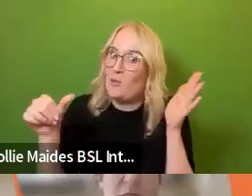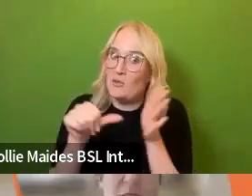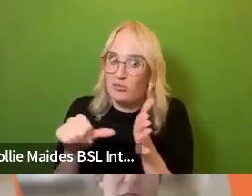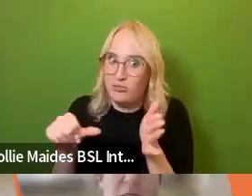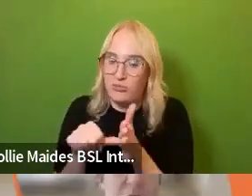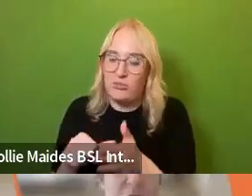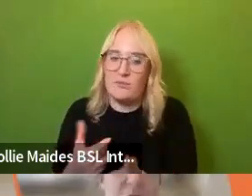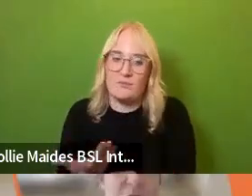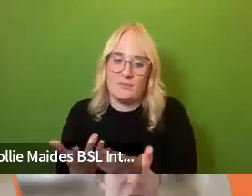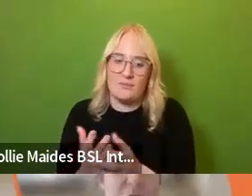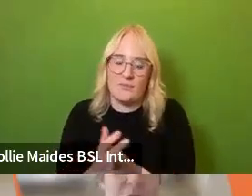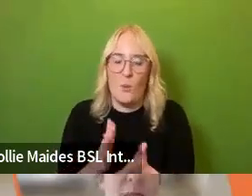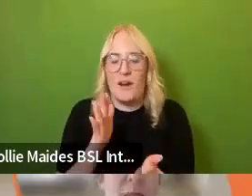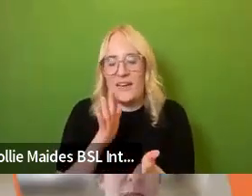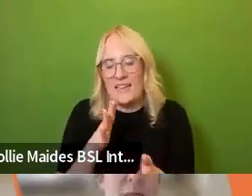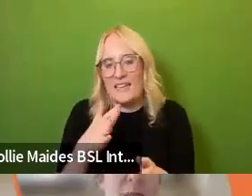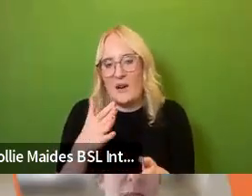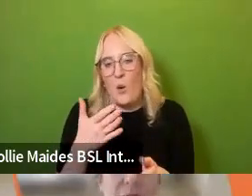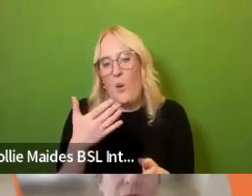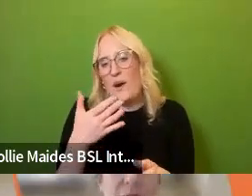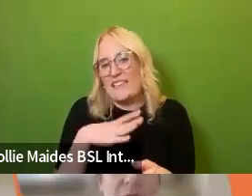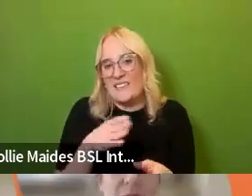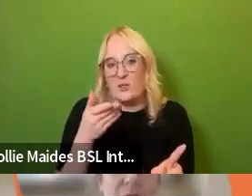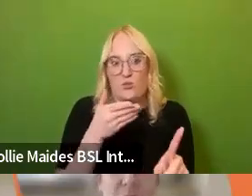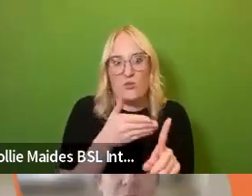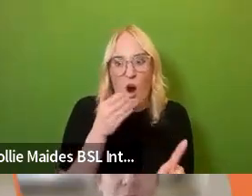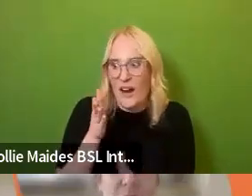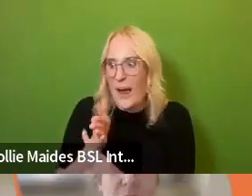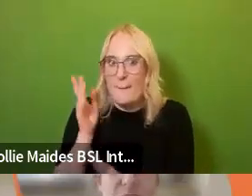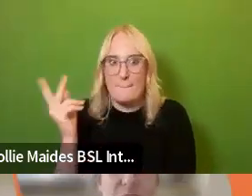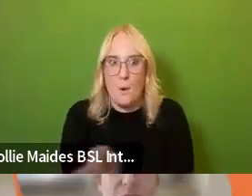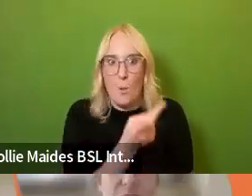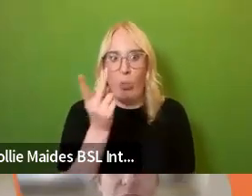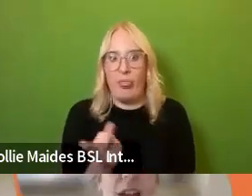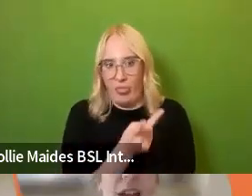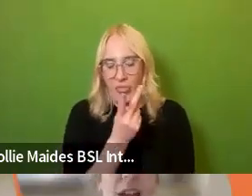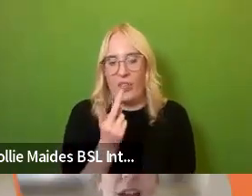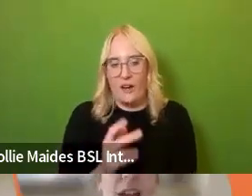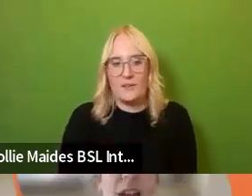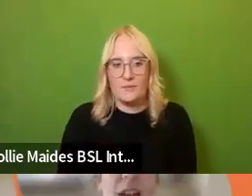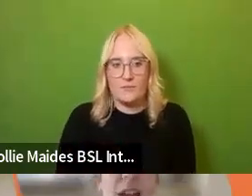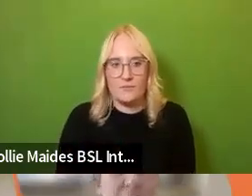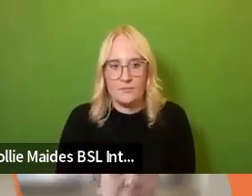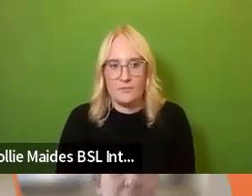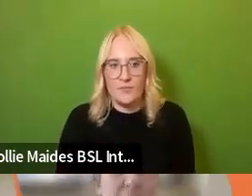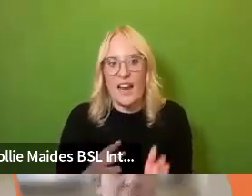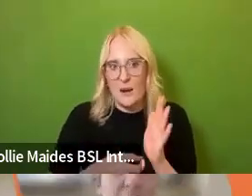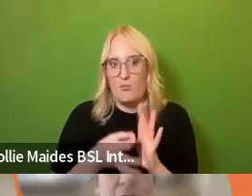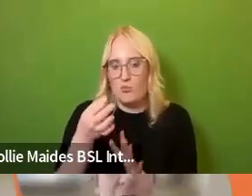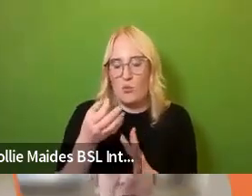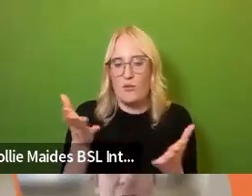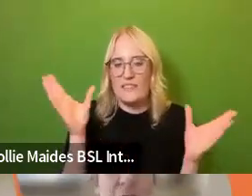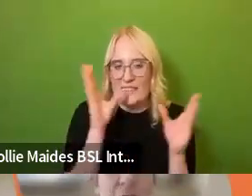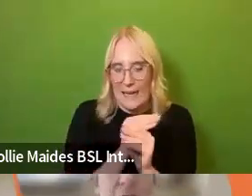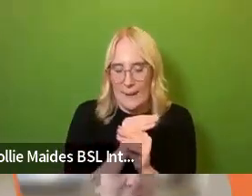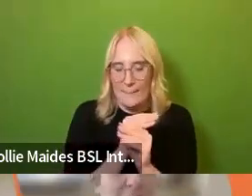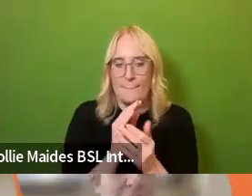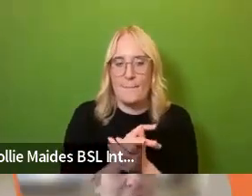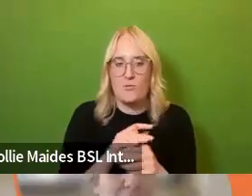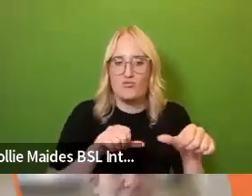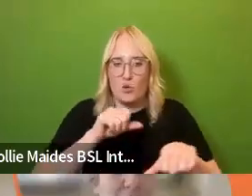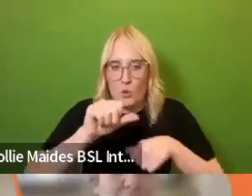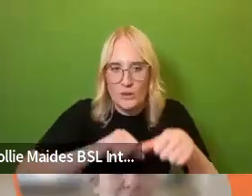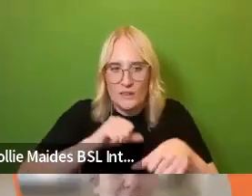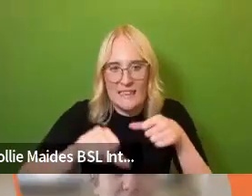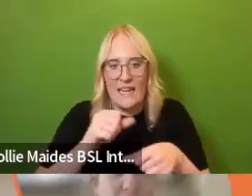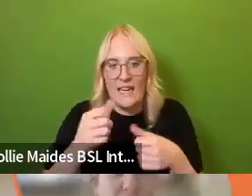from both sides. So supporting sensory regulation and improving sleep routines and